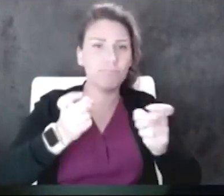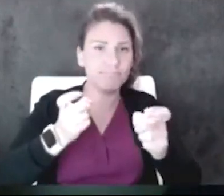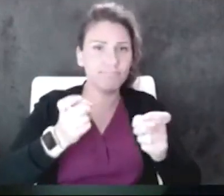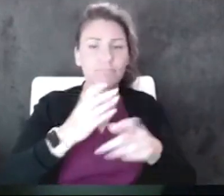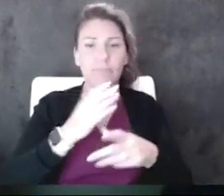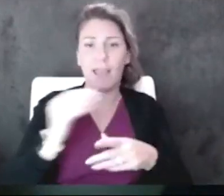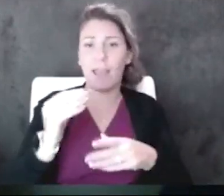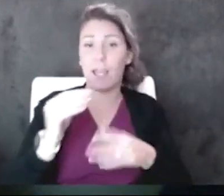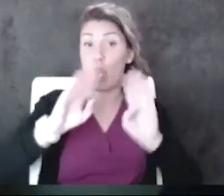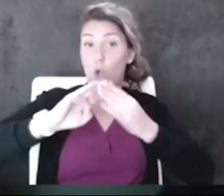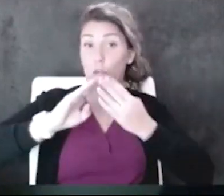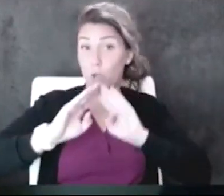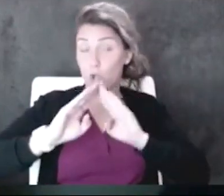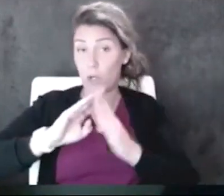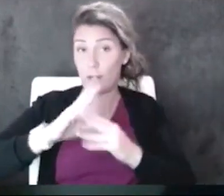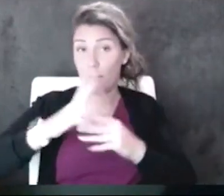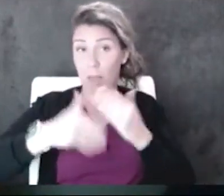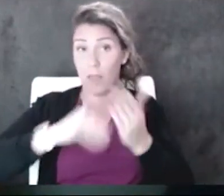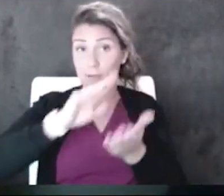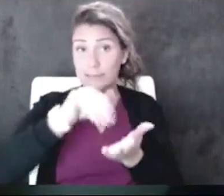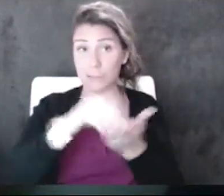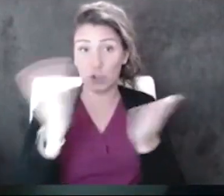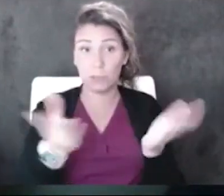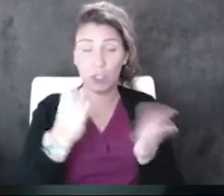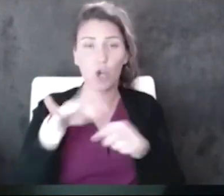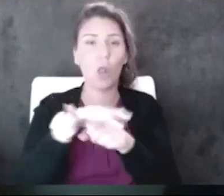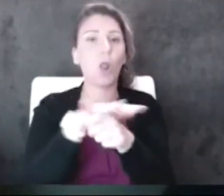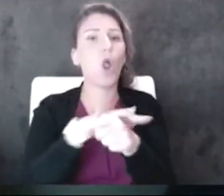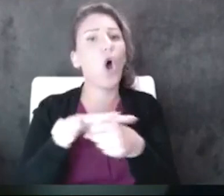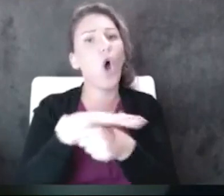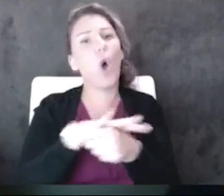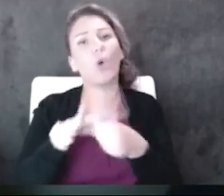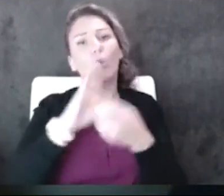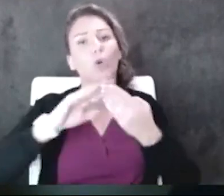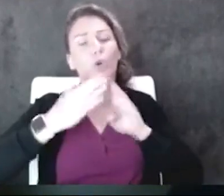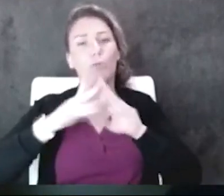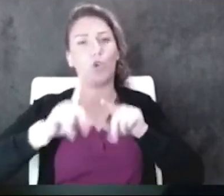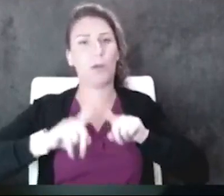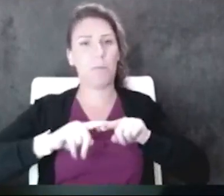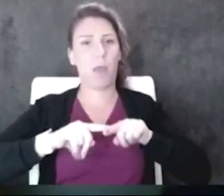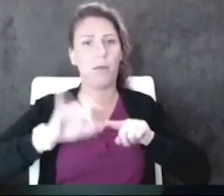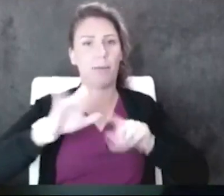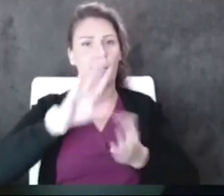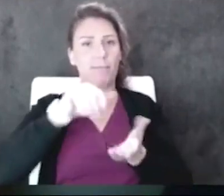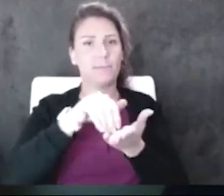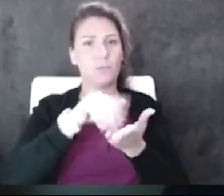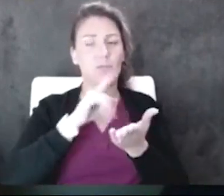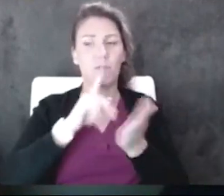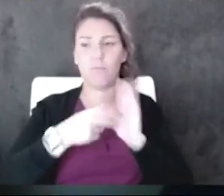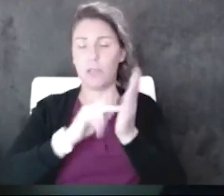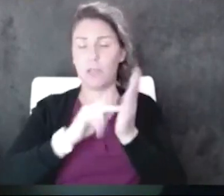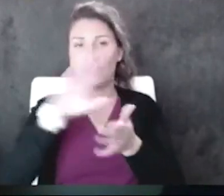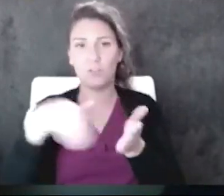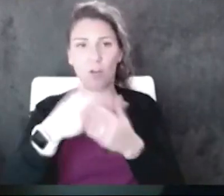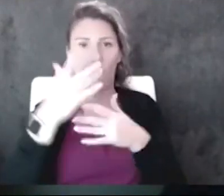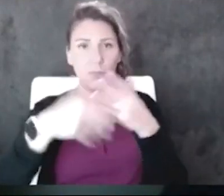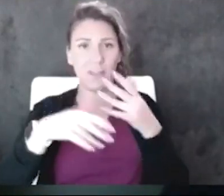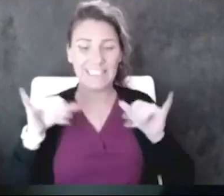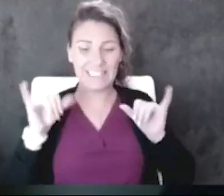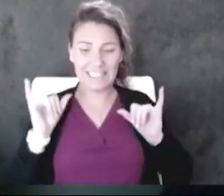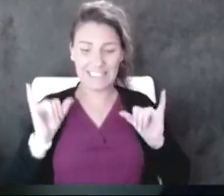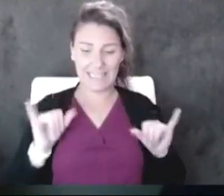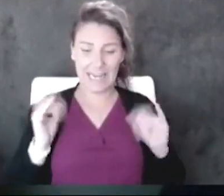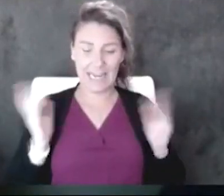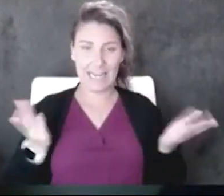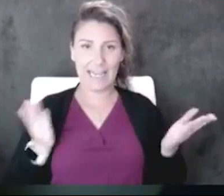Blood Center here in Kansas City is a local community-based blood center, which means all of our blood stays here to meet